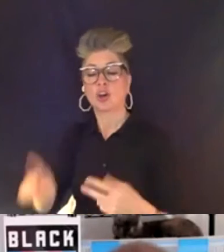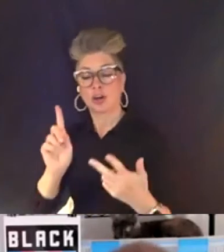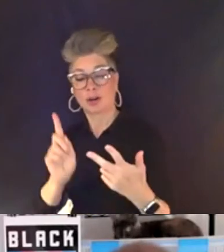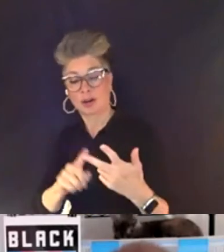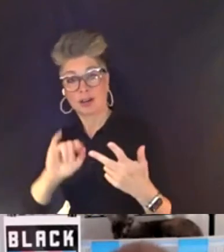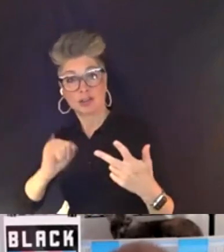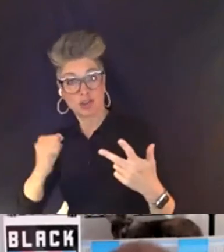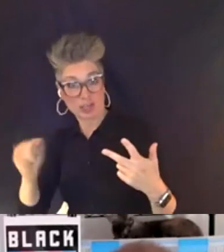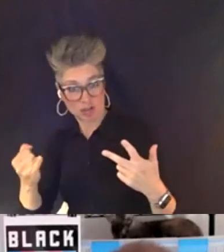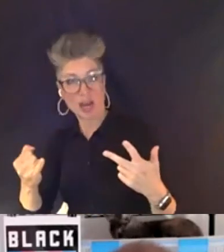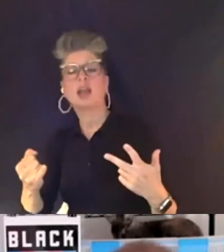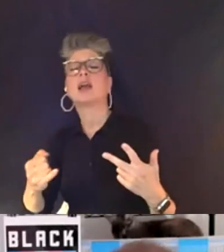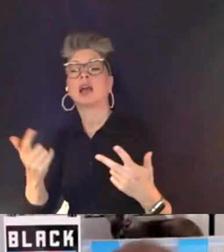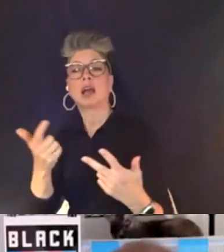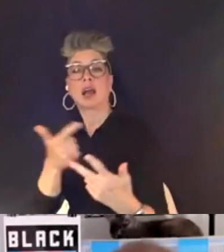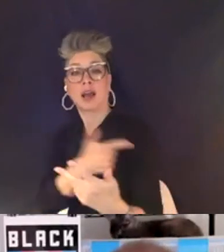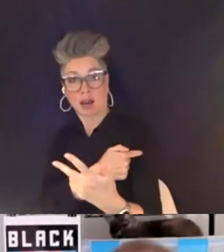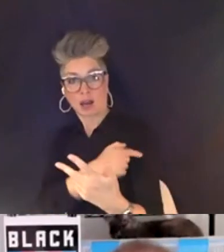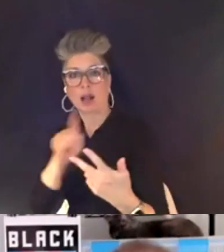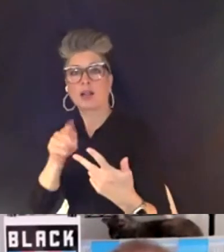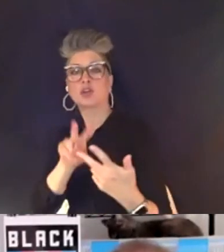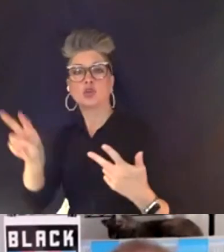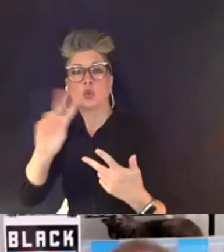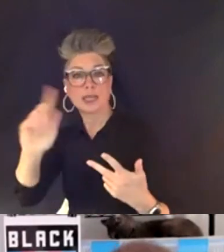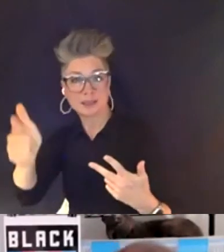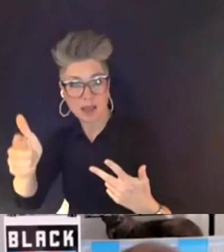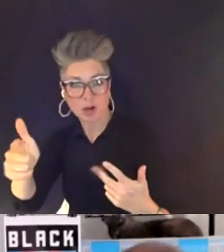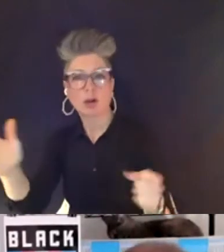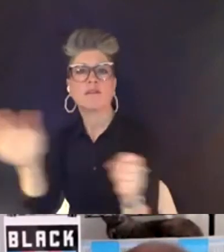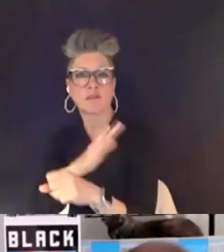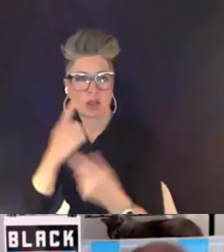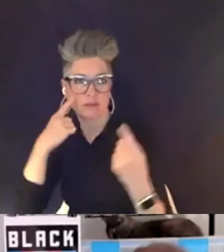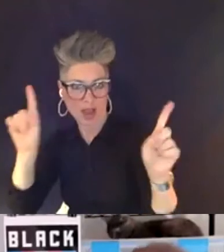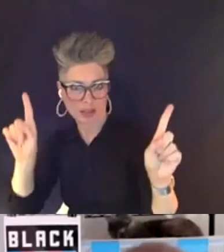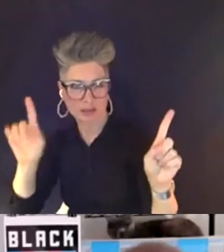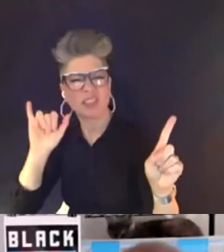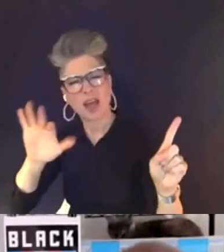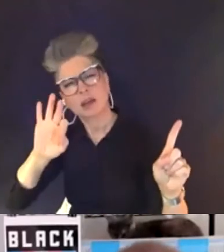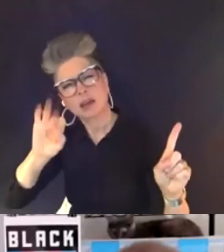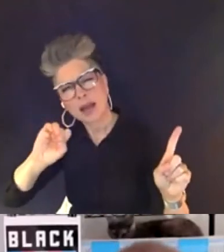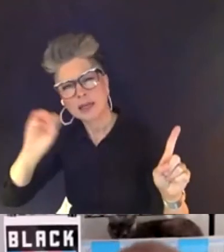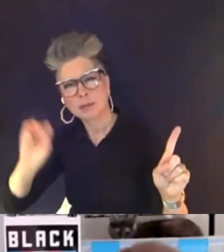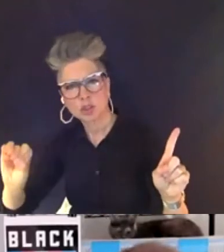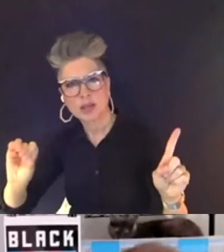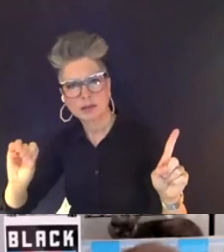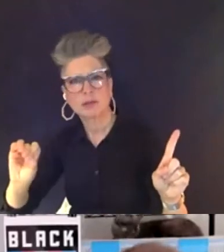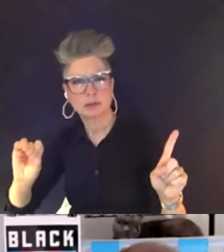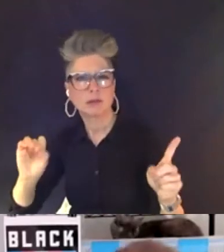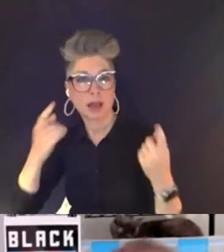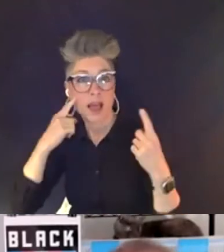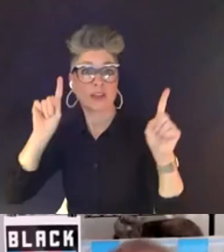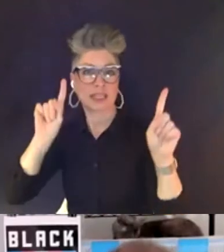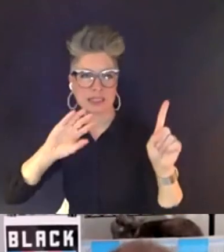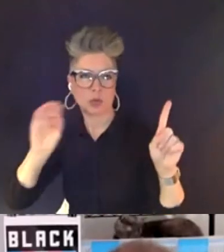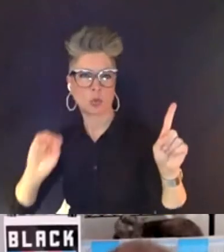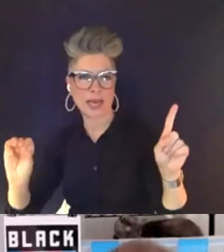you will have that full effect. So that 90% efficacy rate or 66% efficacy rate. The